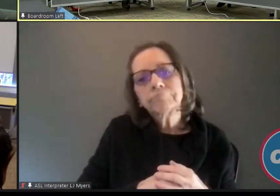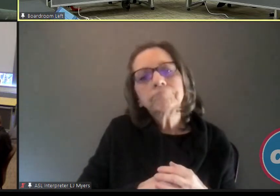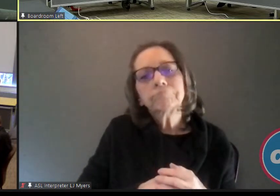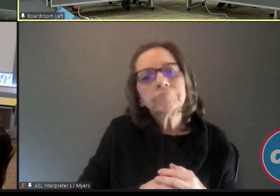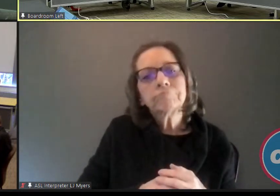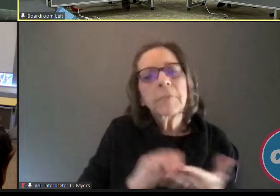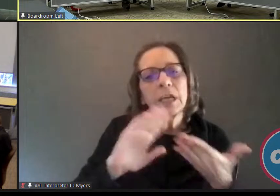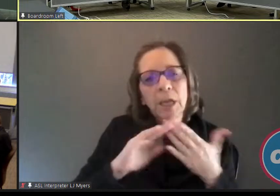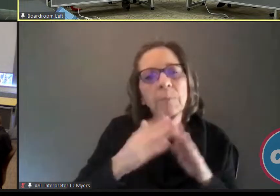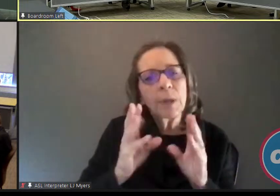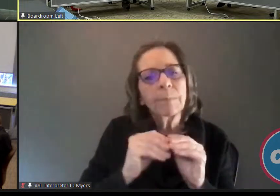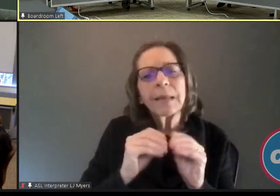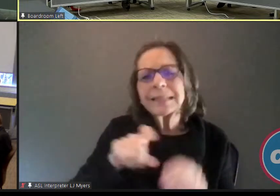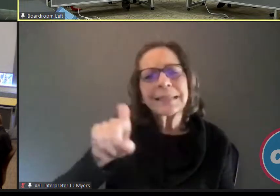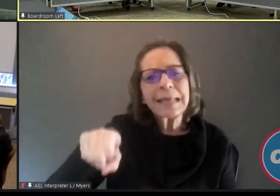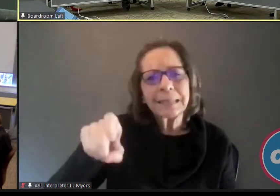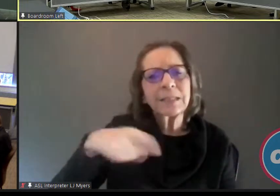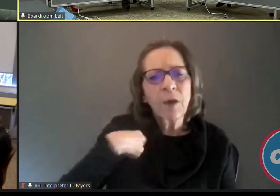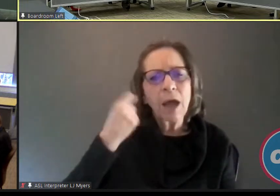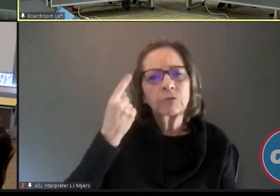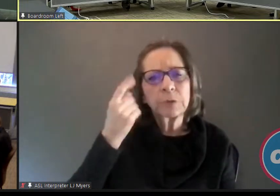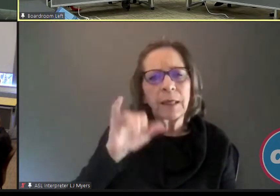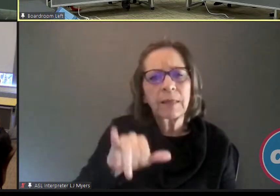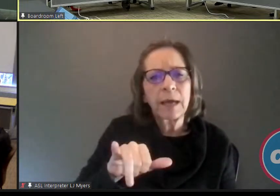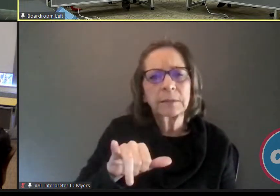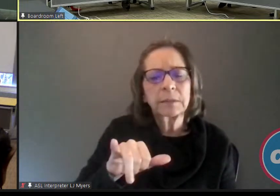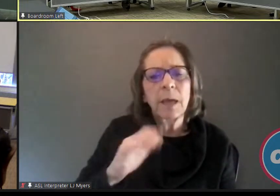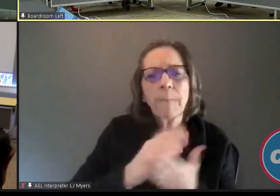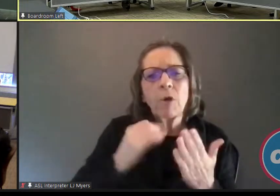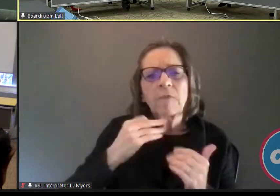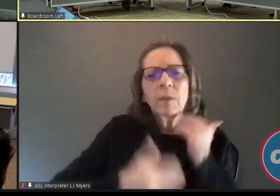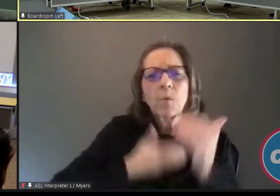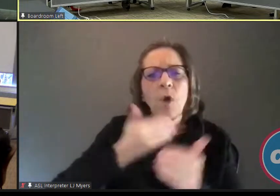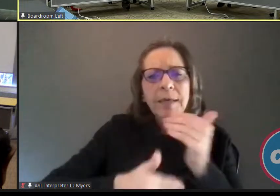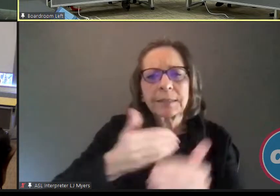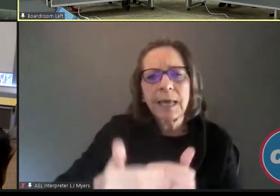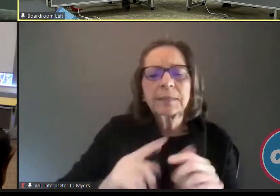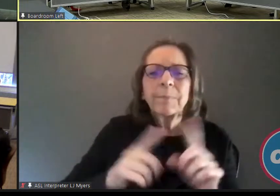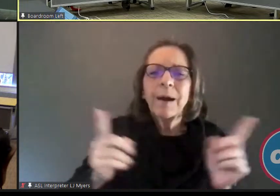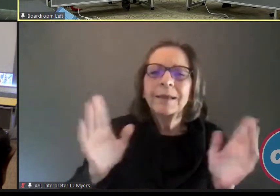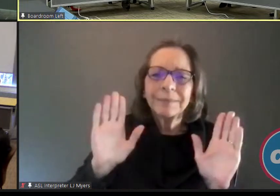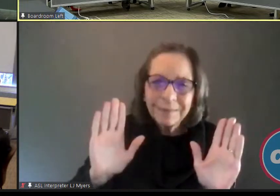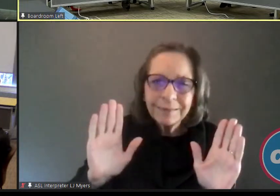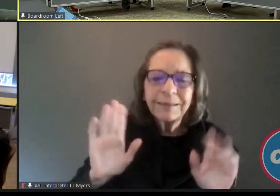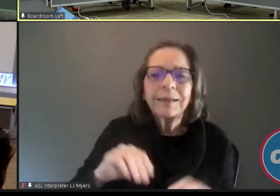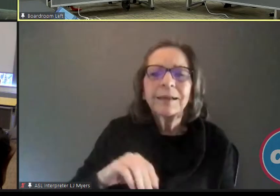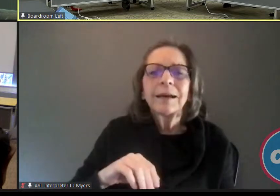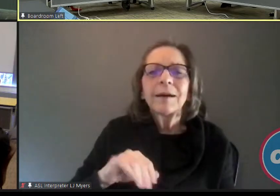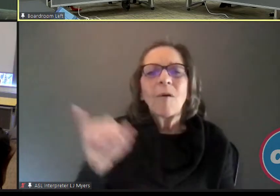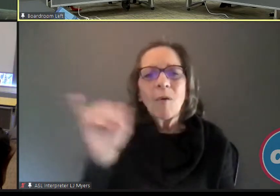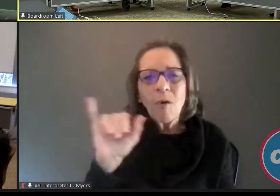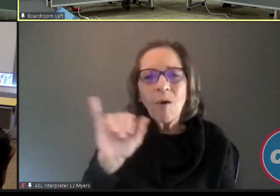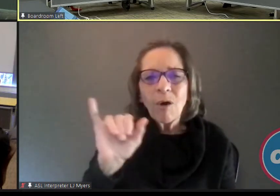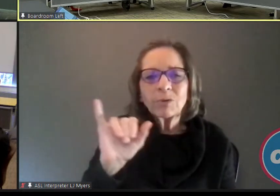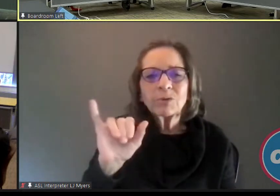are very necessary. They're part of a process. I understand firsthand. I also firsthand scarred from